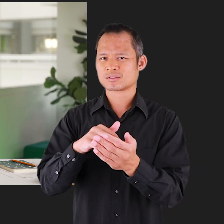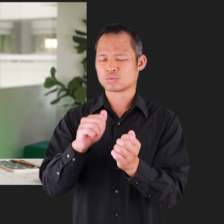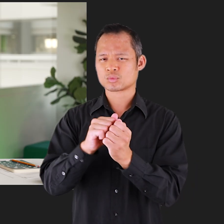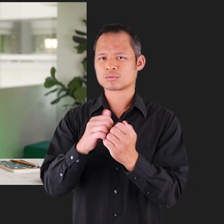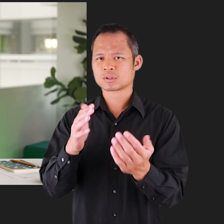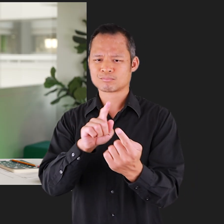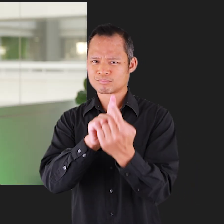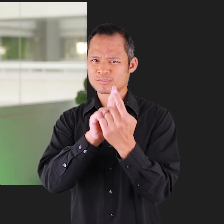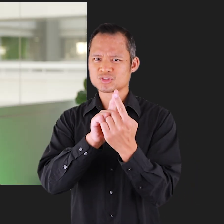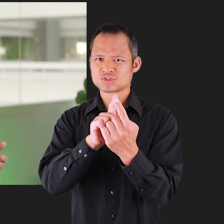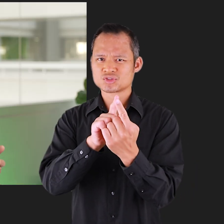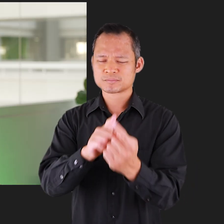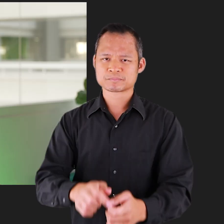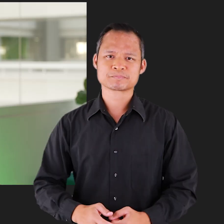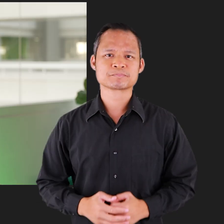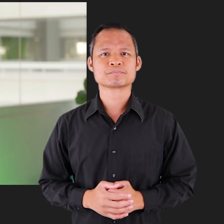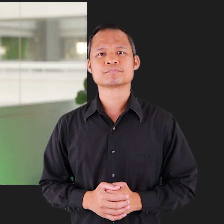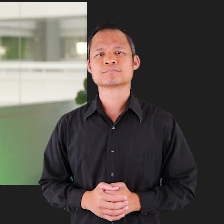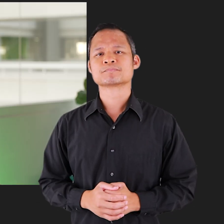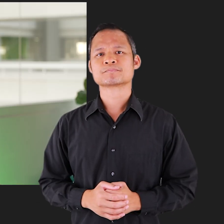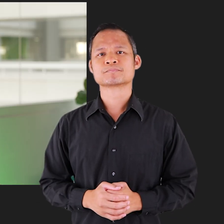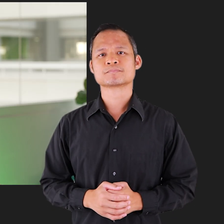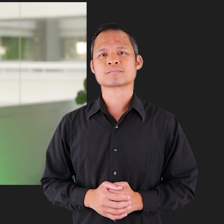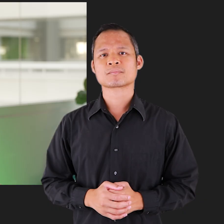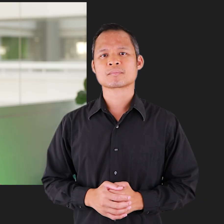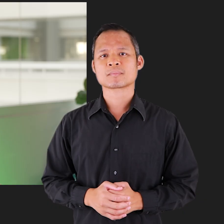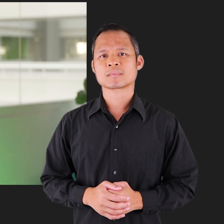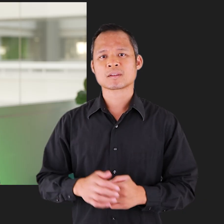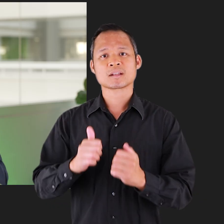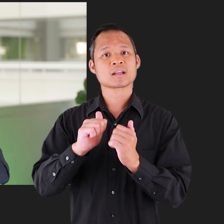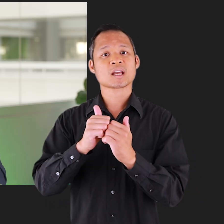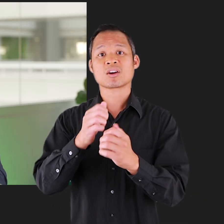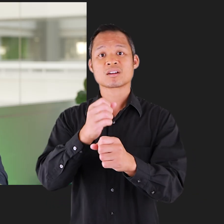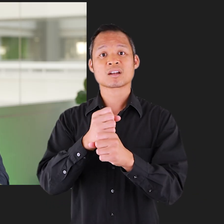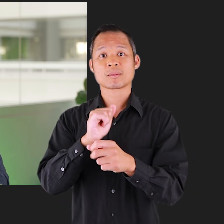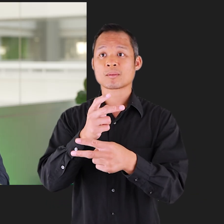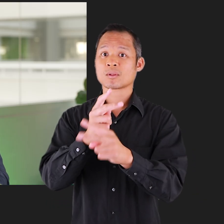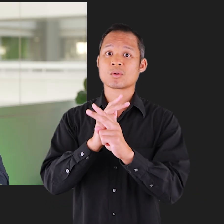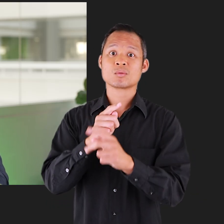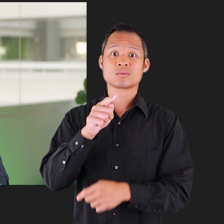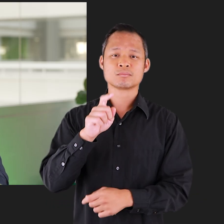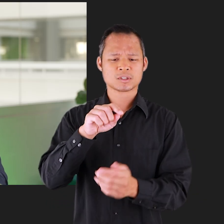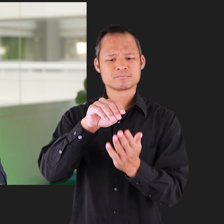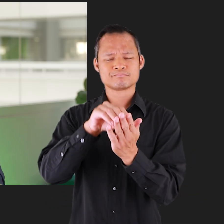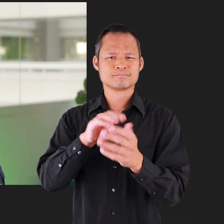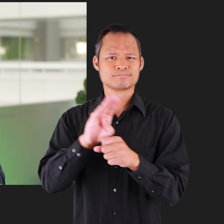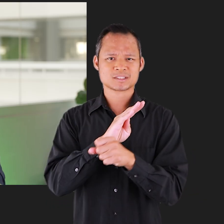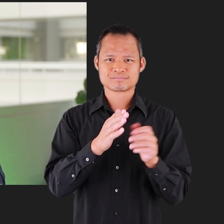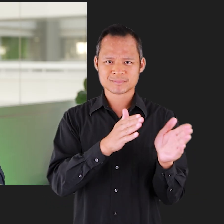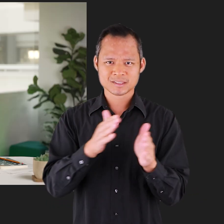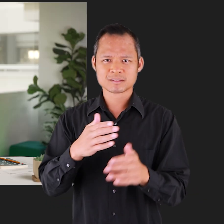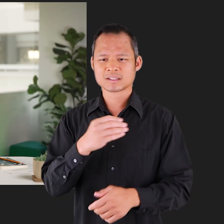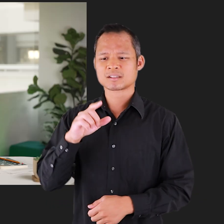with mentorship. Young entrepreneurs can borrow up to $75,000. In order to do that, one has to fill in a business plan and a cash